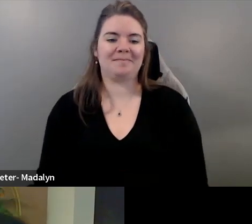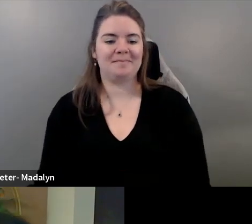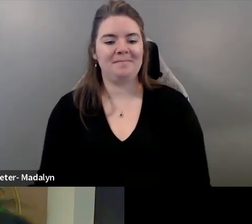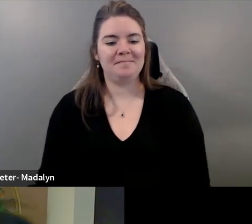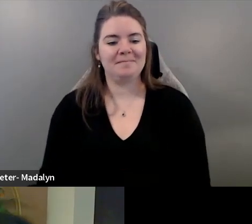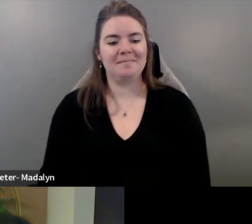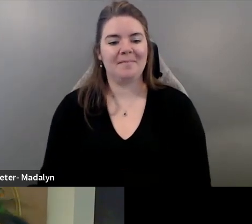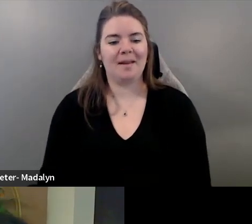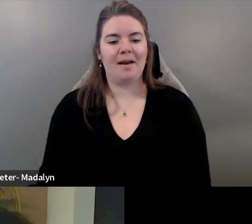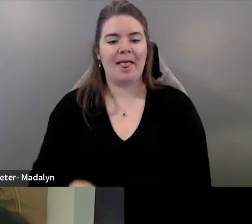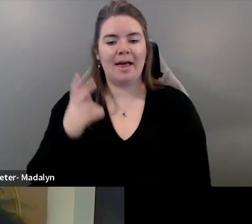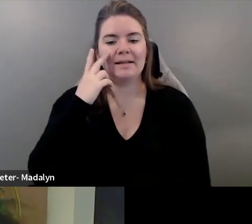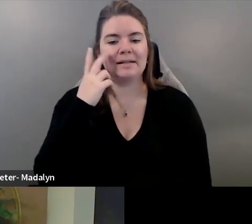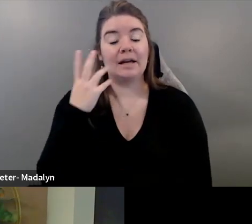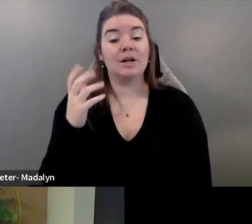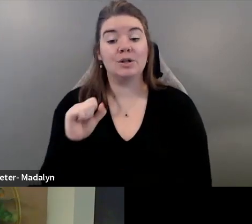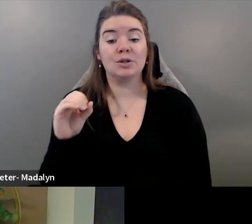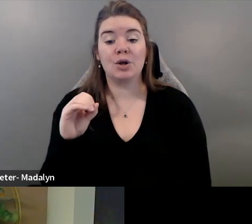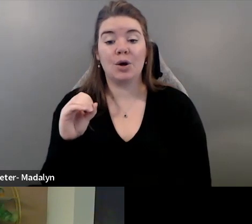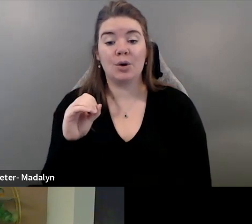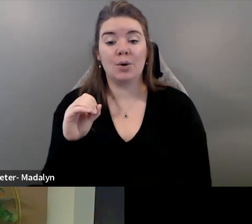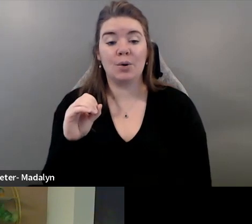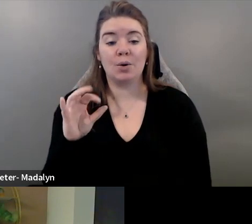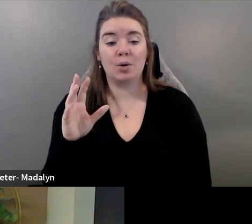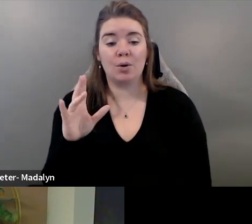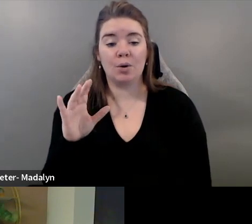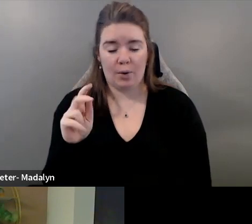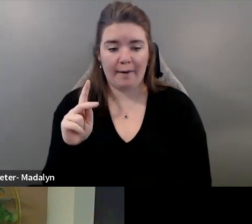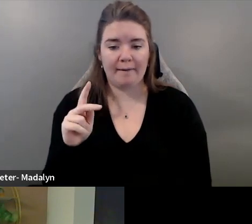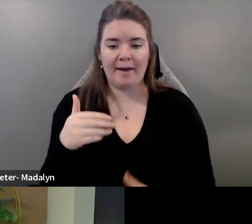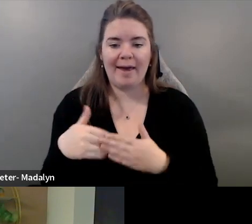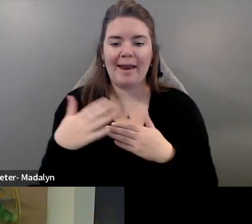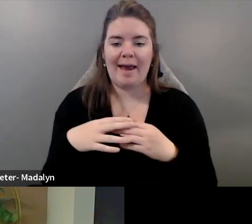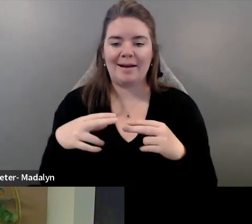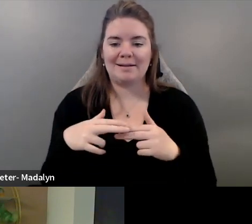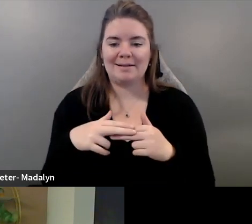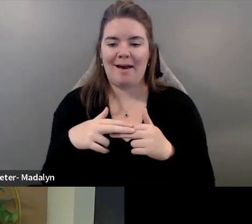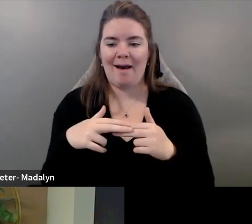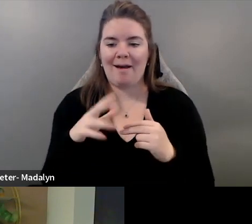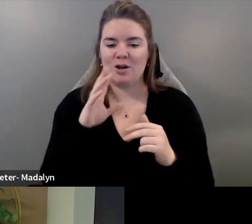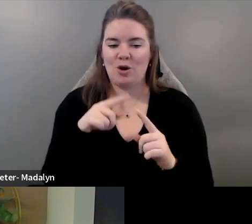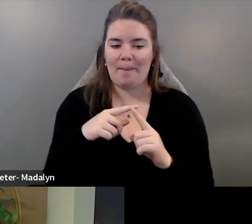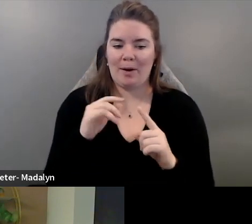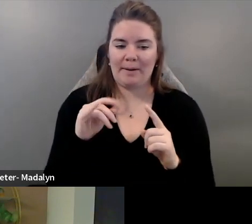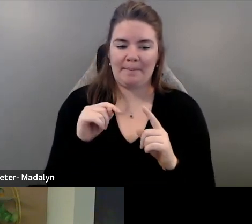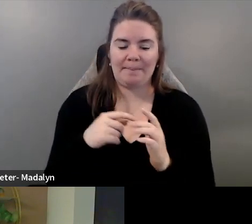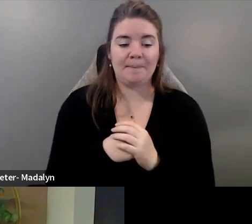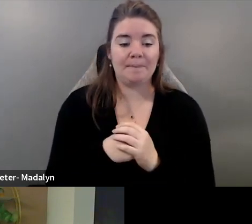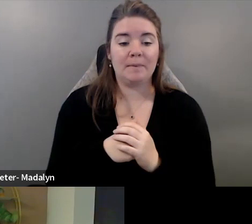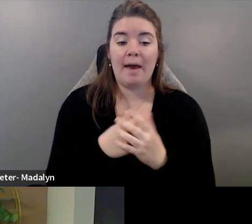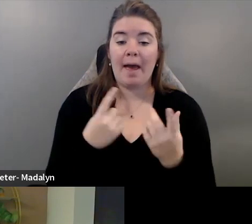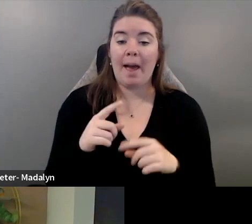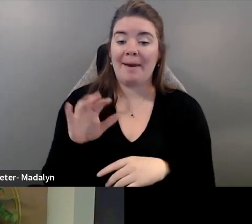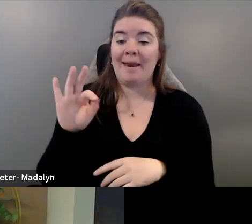Let's see. So burn through, yeah. Okay, the next slide is where I kind of talk about approval. All right, so there are 9